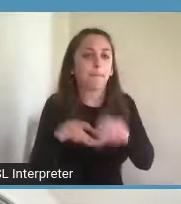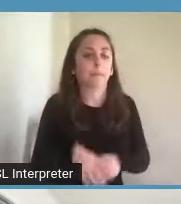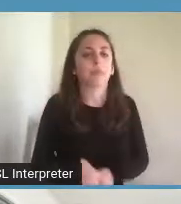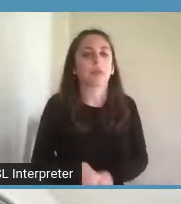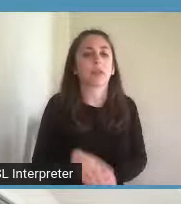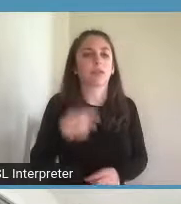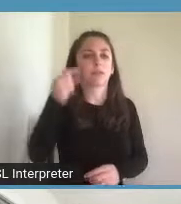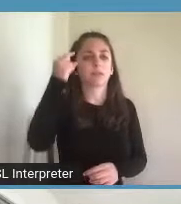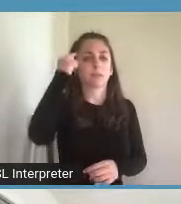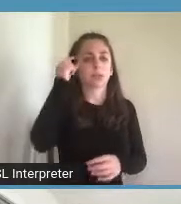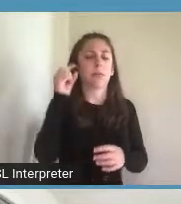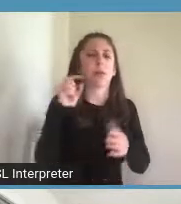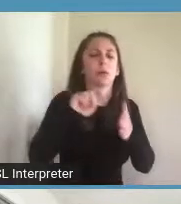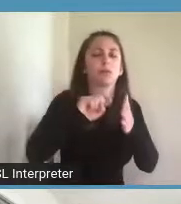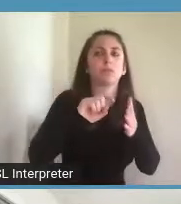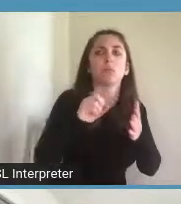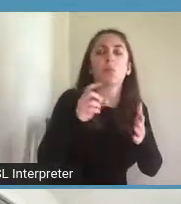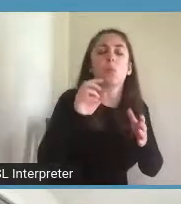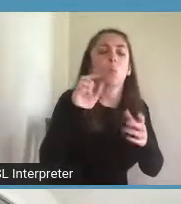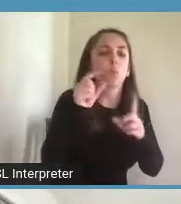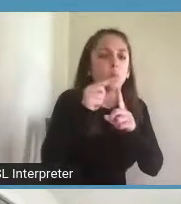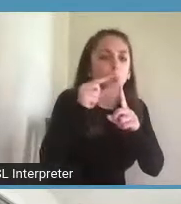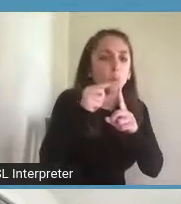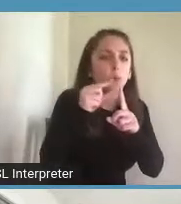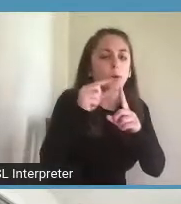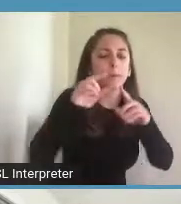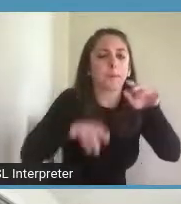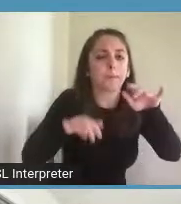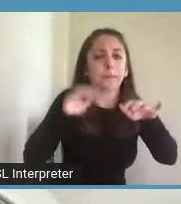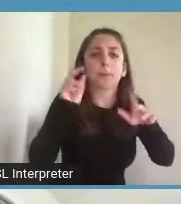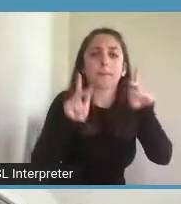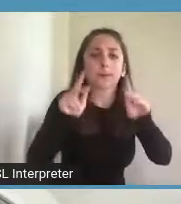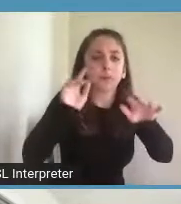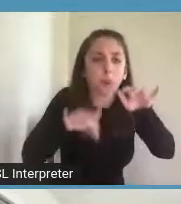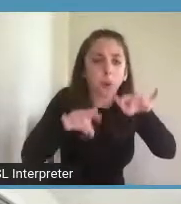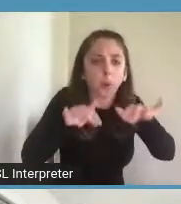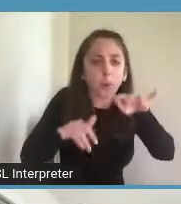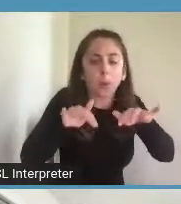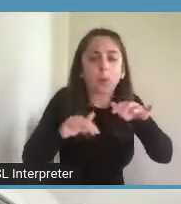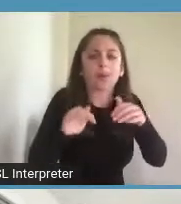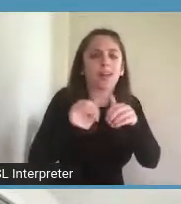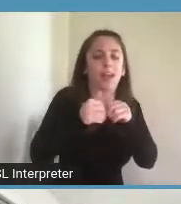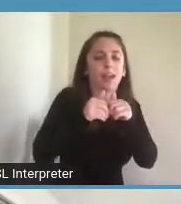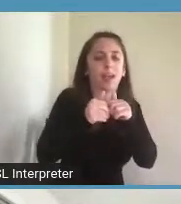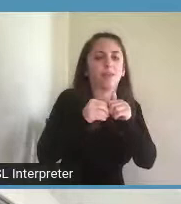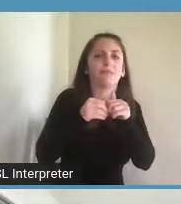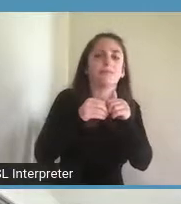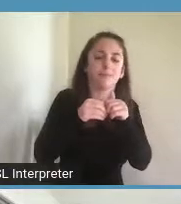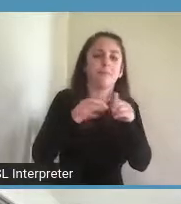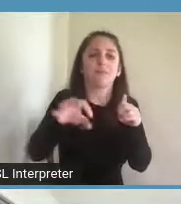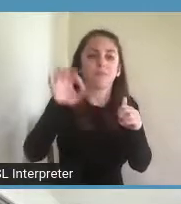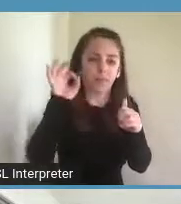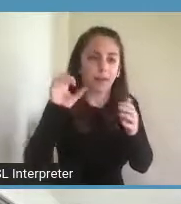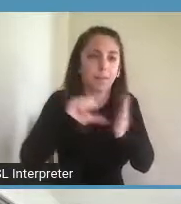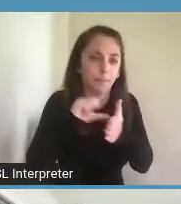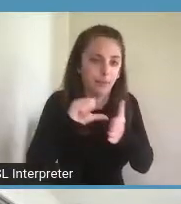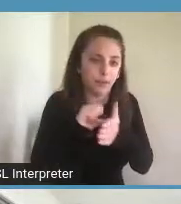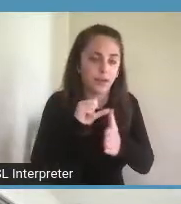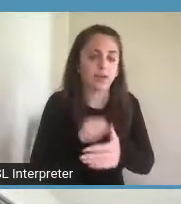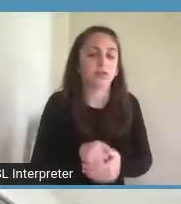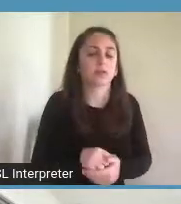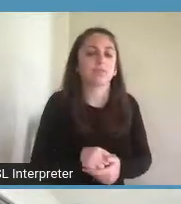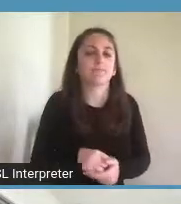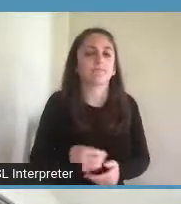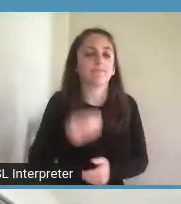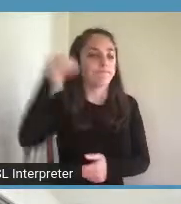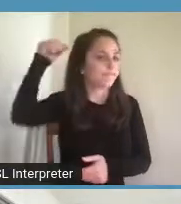keywords or phrases would someone search for in order to find this page. So once you have that in mind, you want to